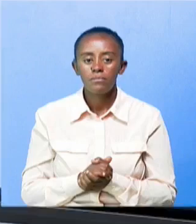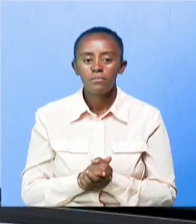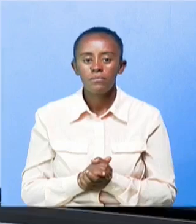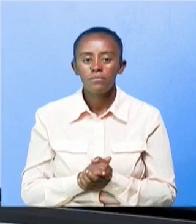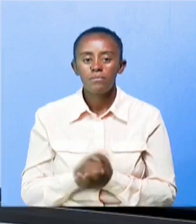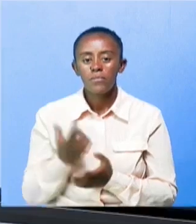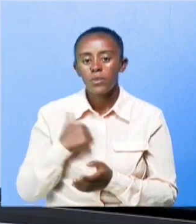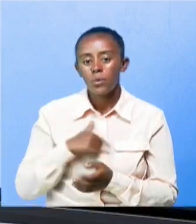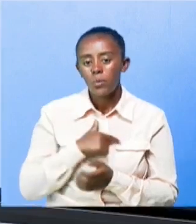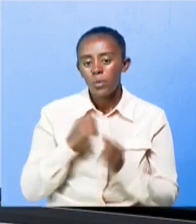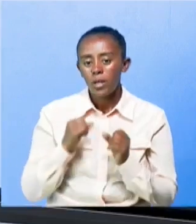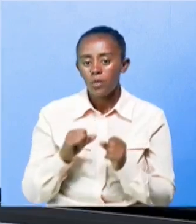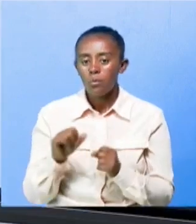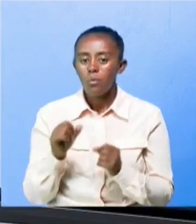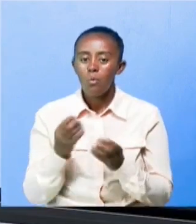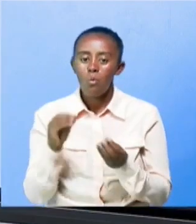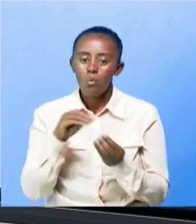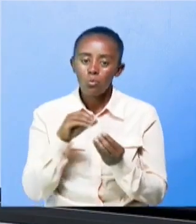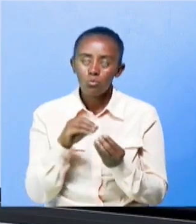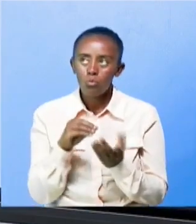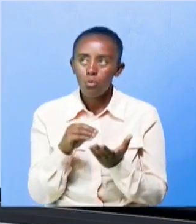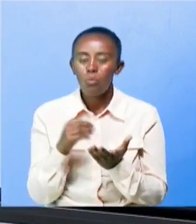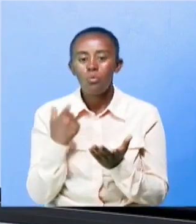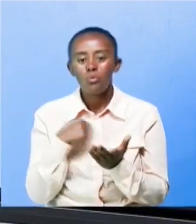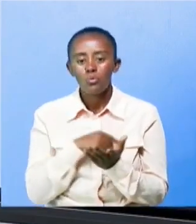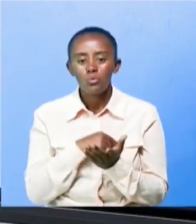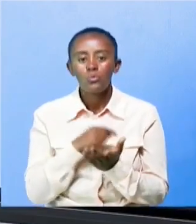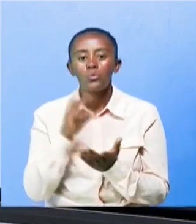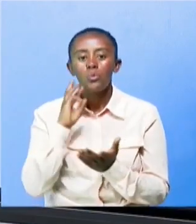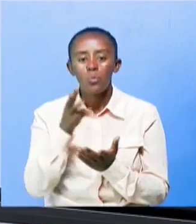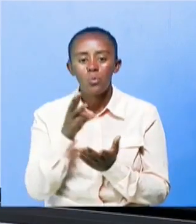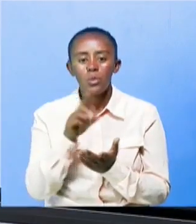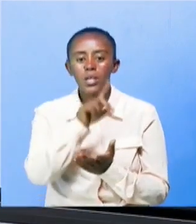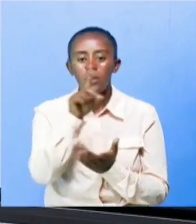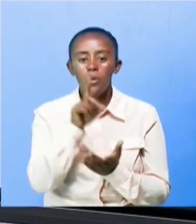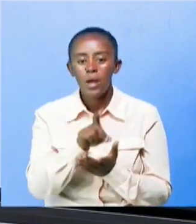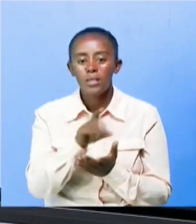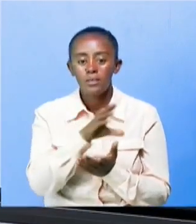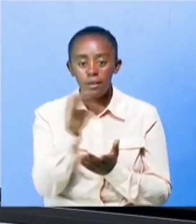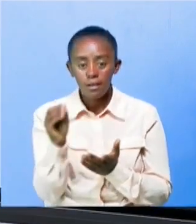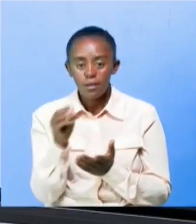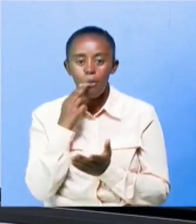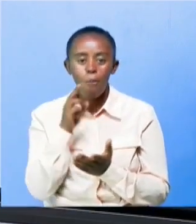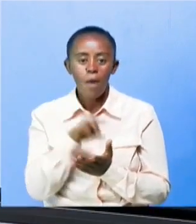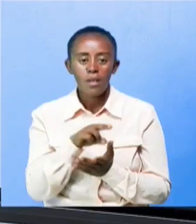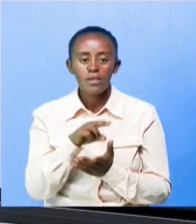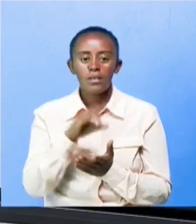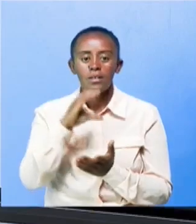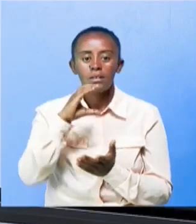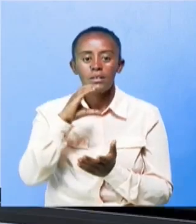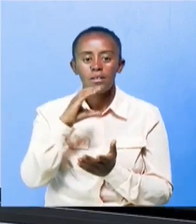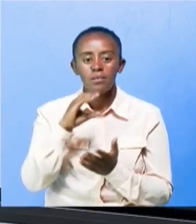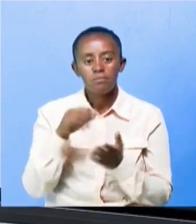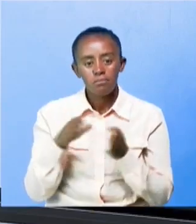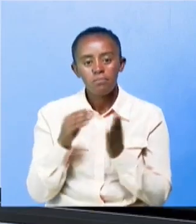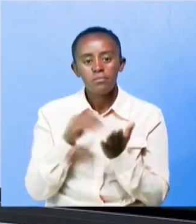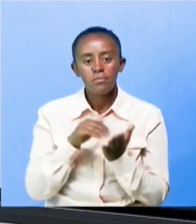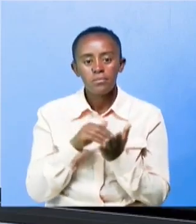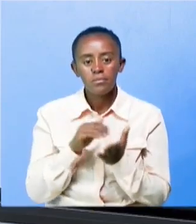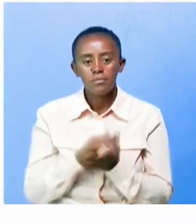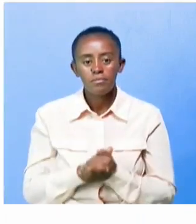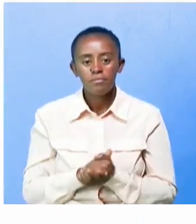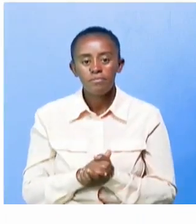We can also, again, use will to talk about requests and commands. Okay, let's again see